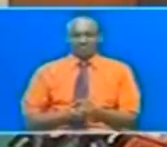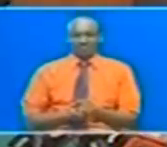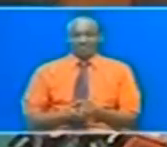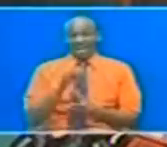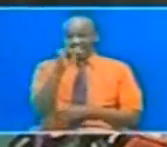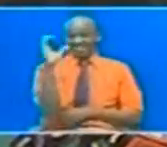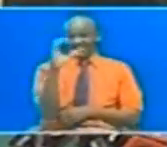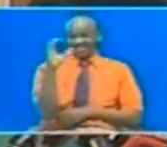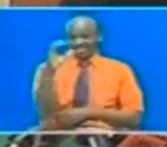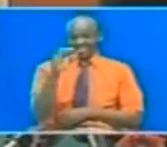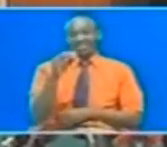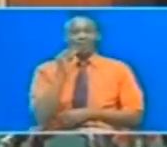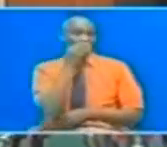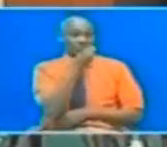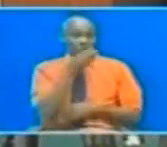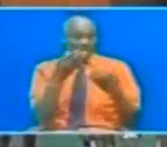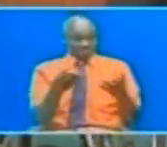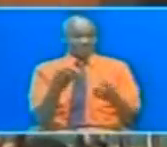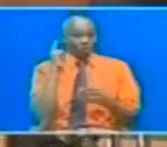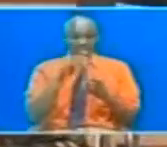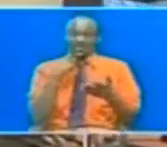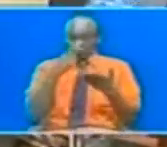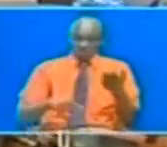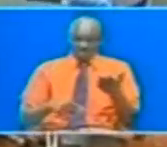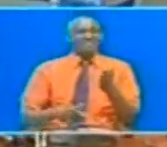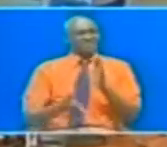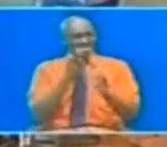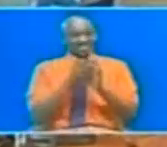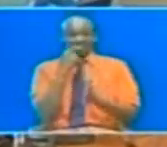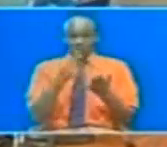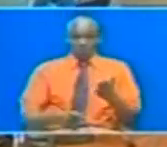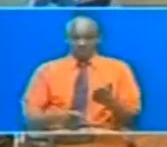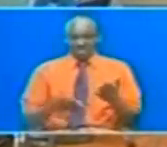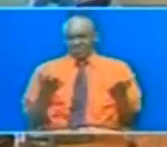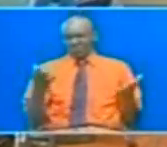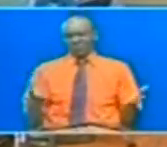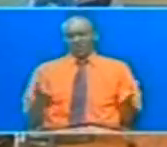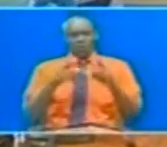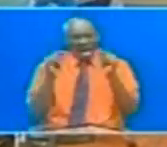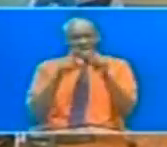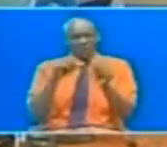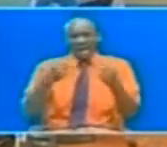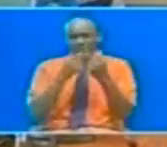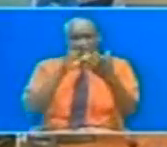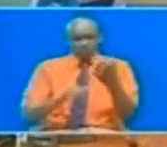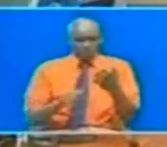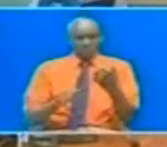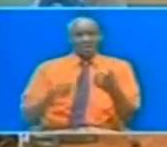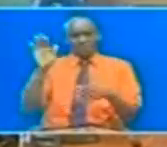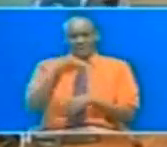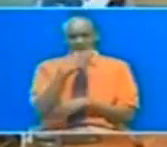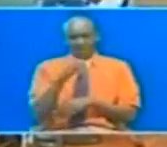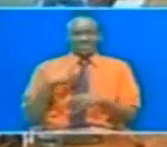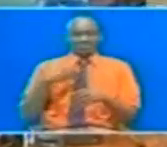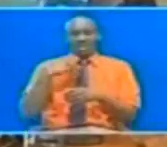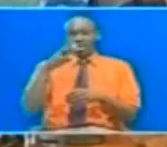ICC prosecutor Fatou Bensouda's office has moved quickly to respond to the tough statement released by the National Assembly Majority